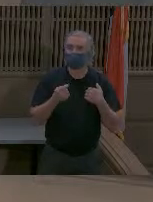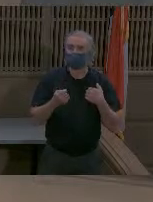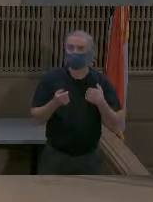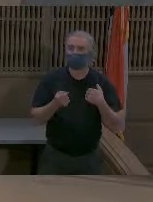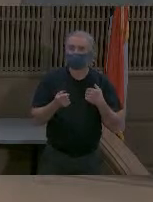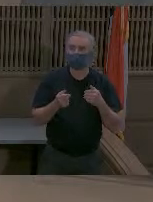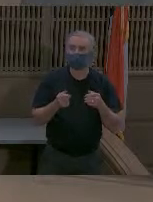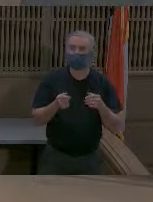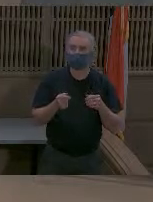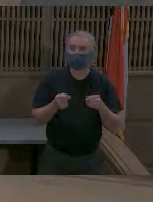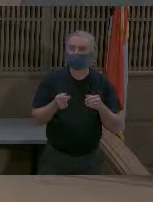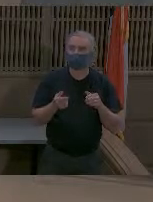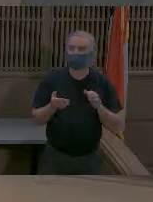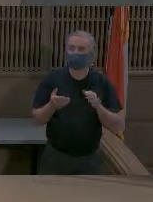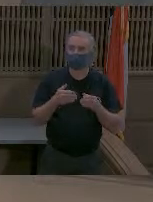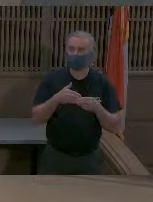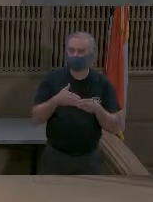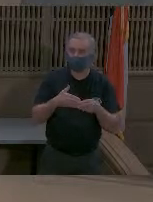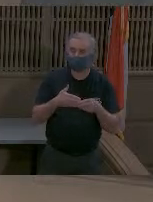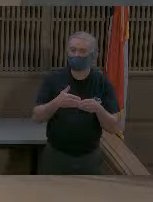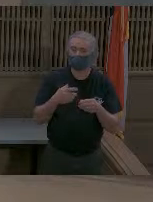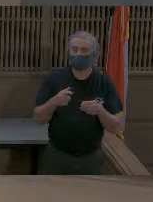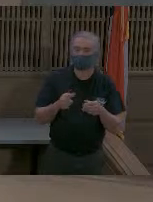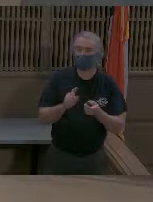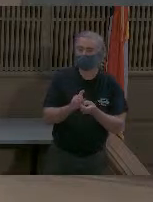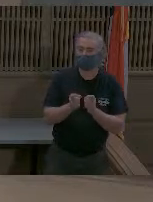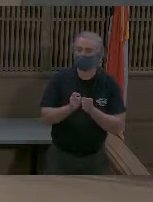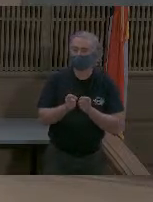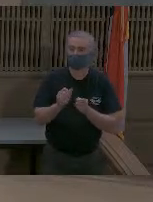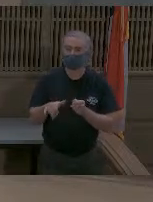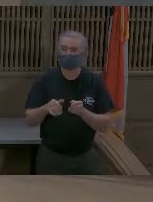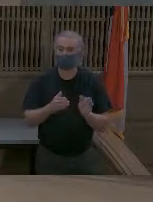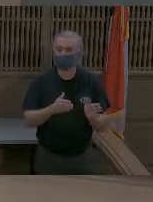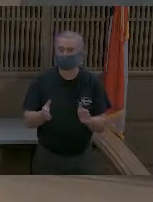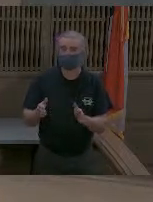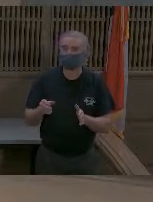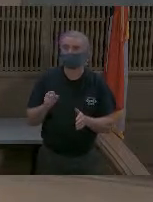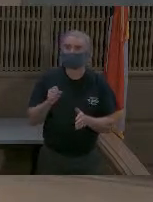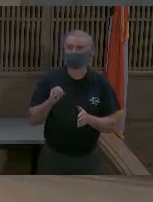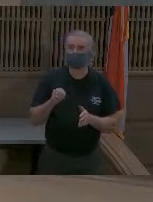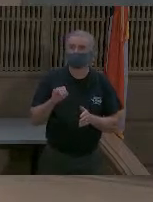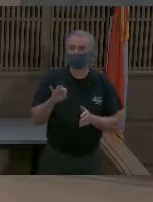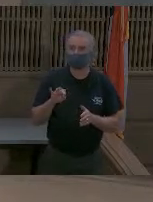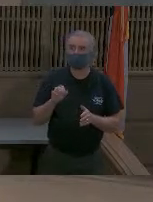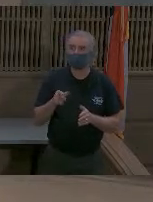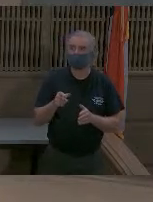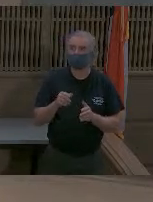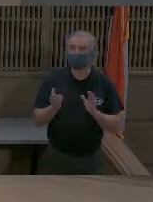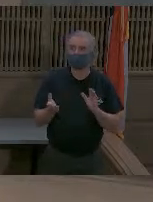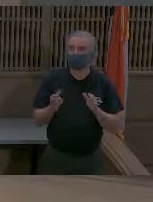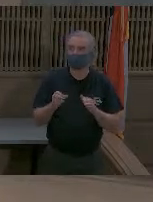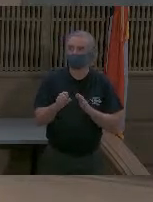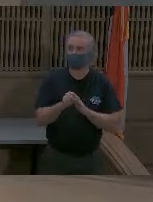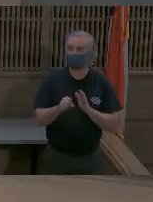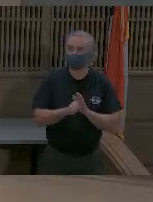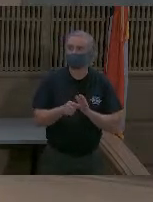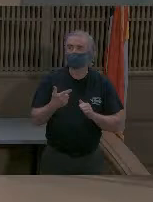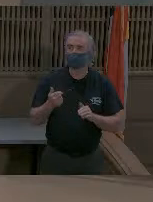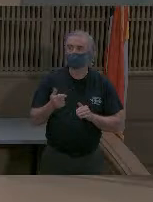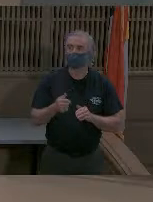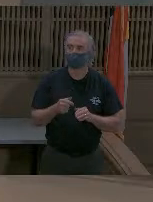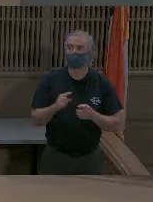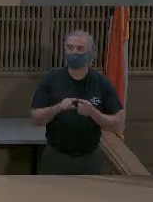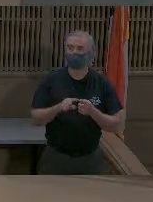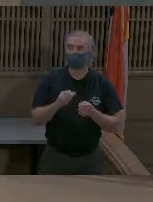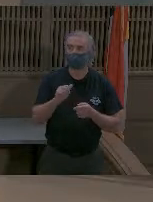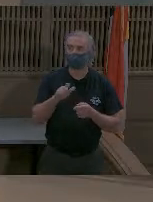bit of autonomy to tweak the plan somewhat. So if you compare the state of Georgia with surrounding states,